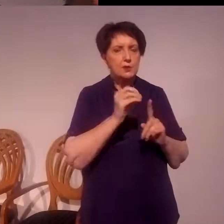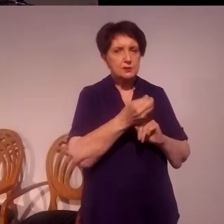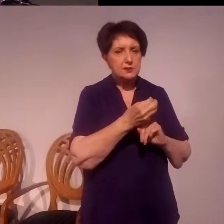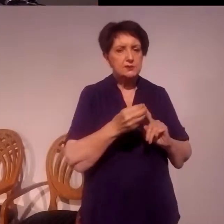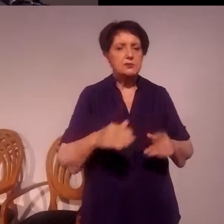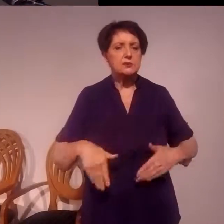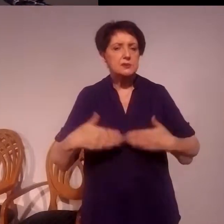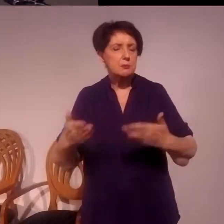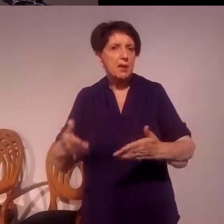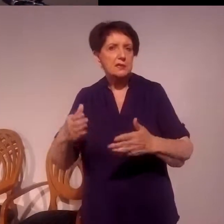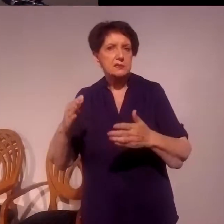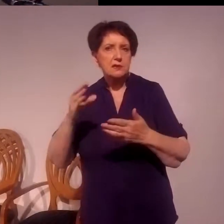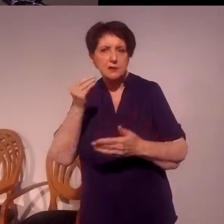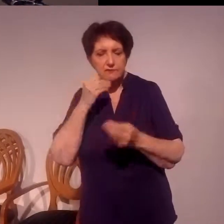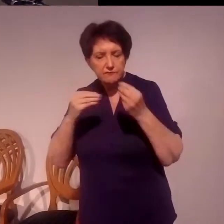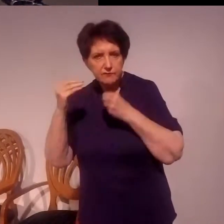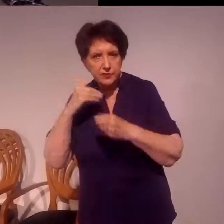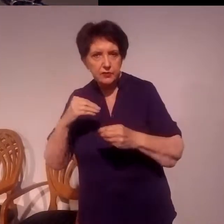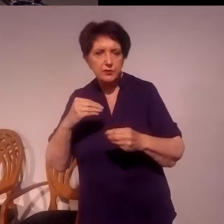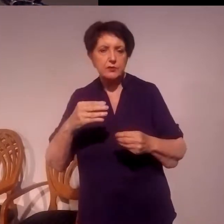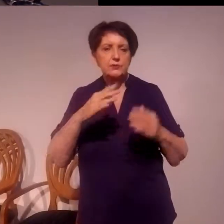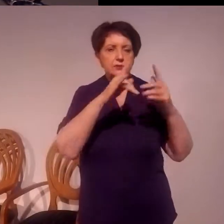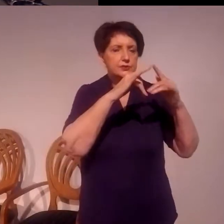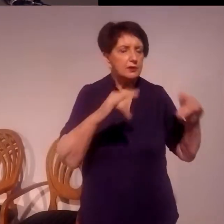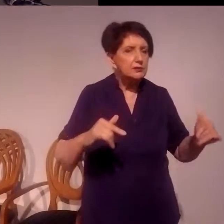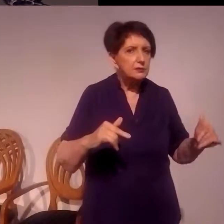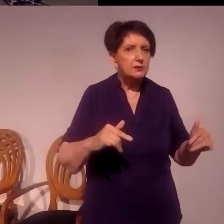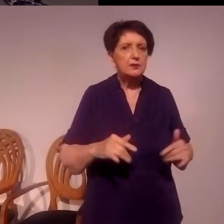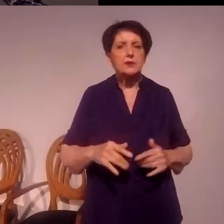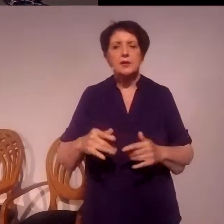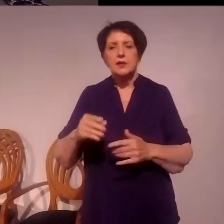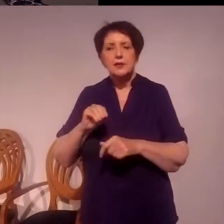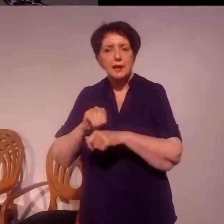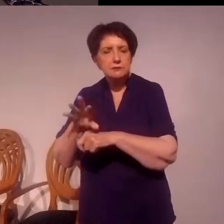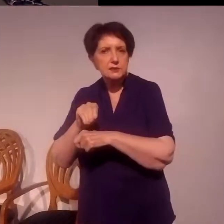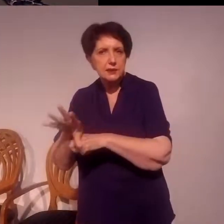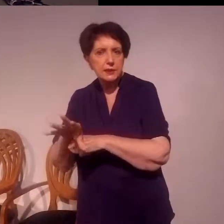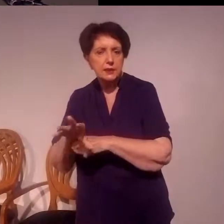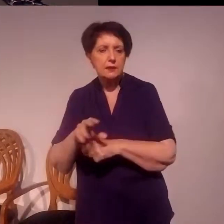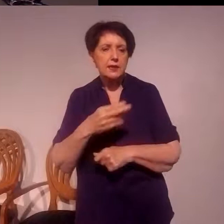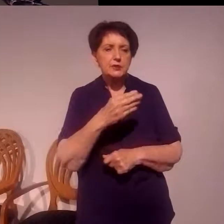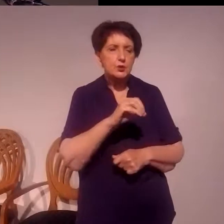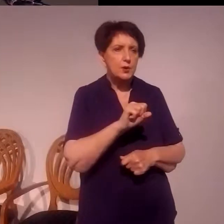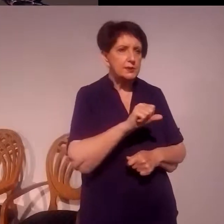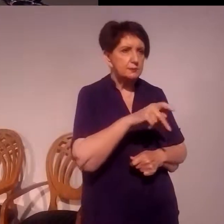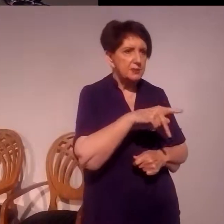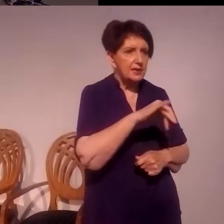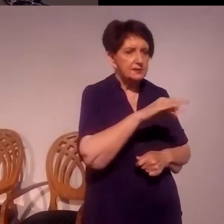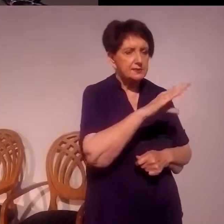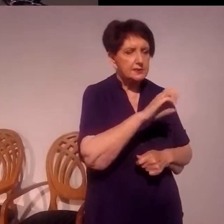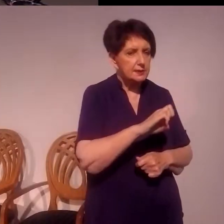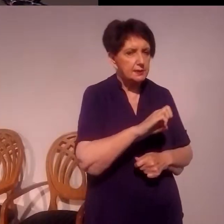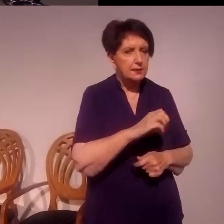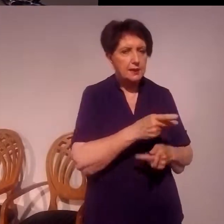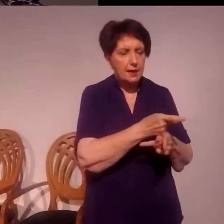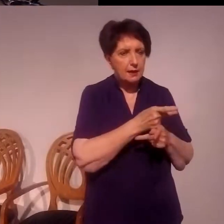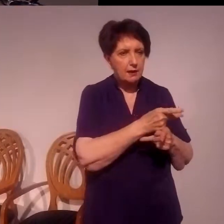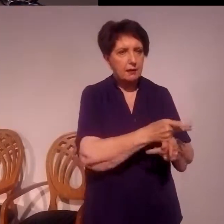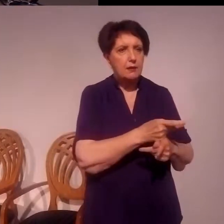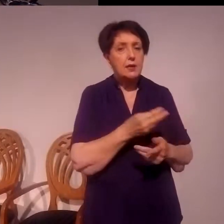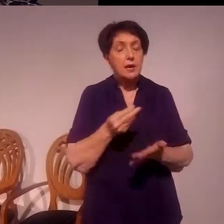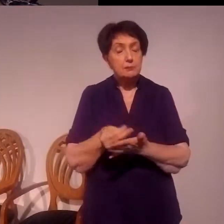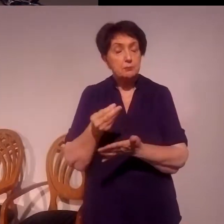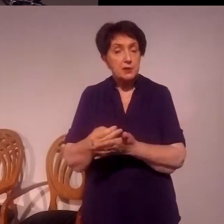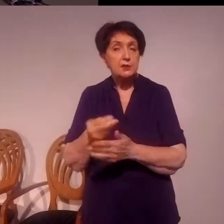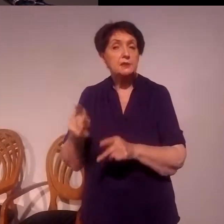supply food and shelter. It provides counseling, it provides hospice care, they provide money to those in need. And the great